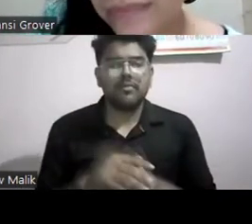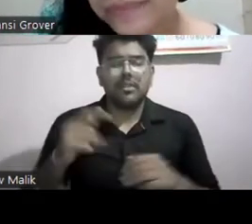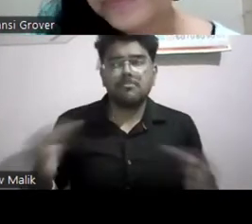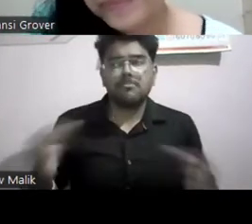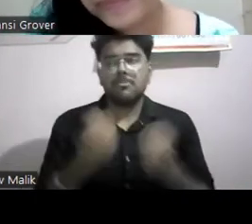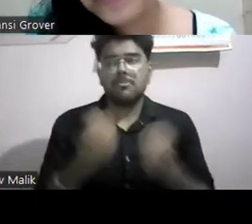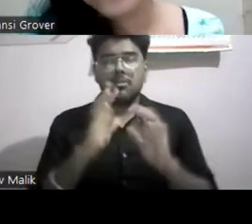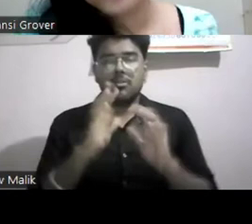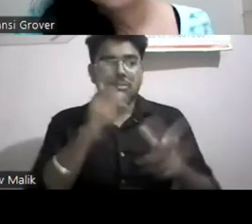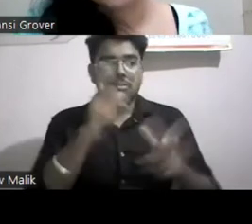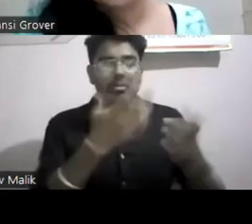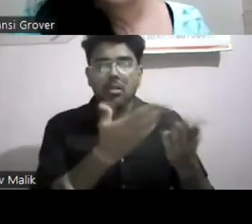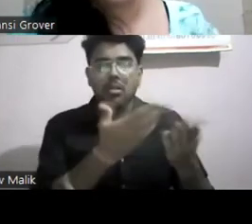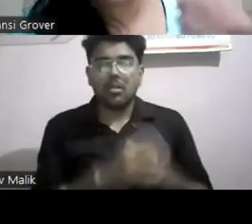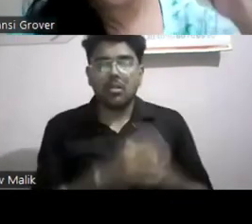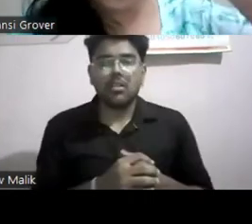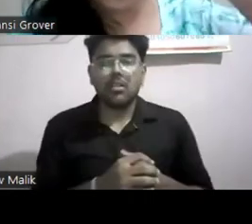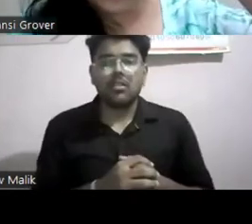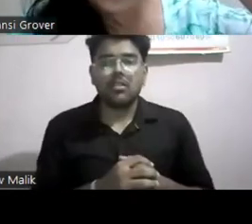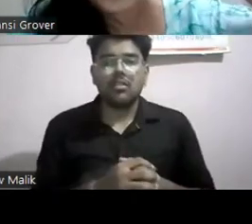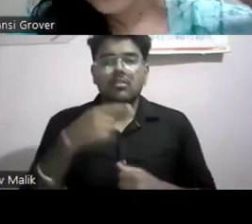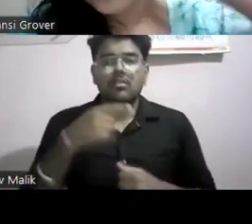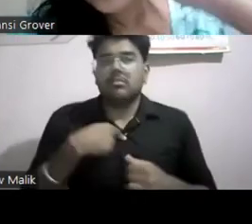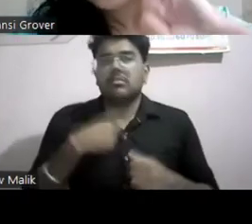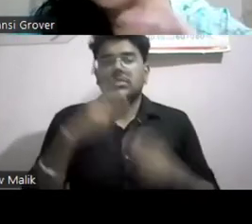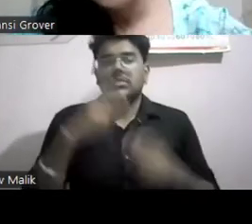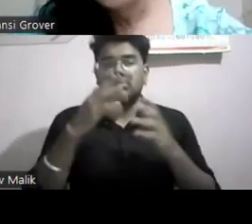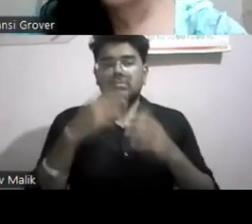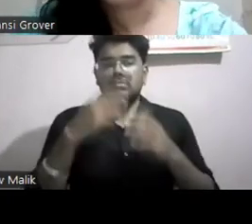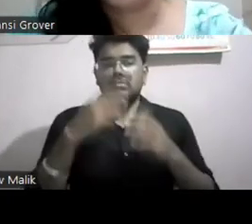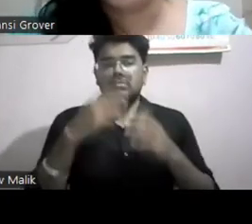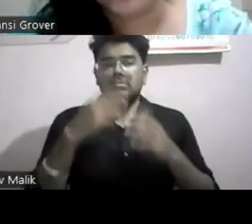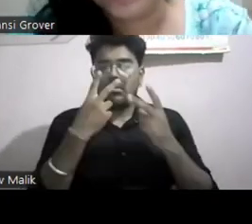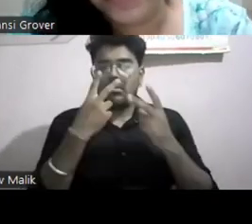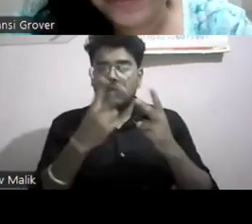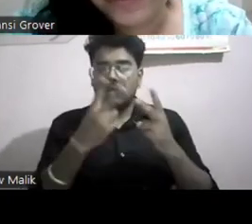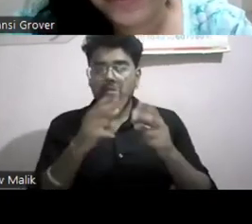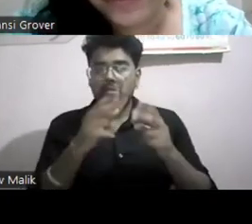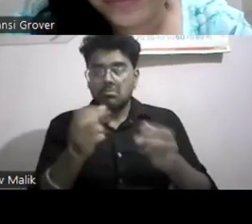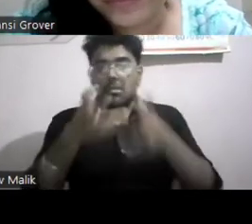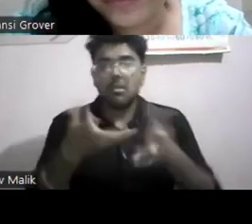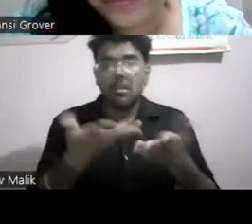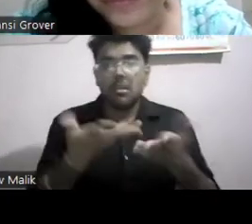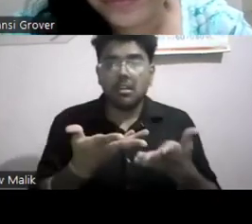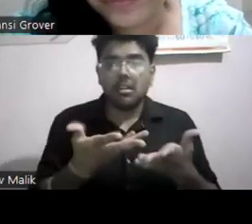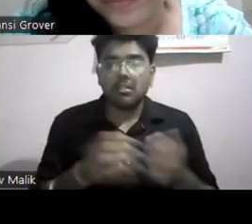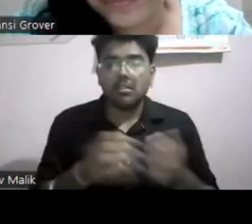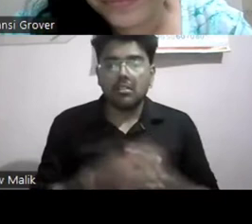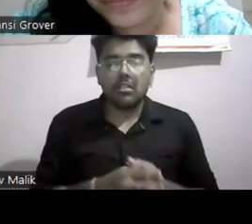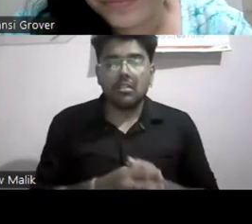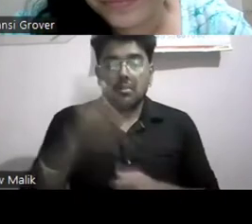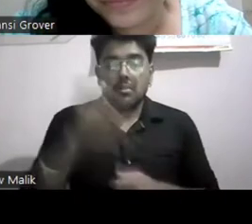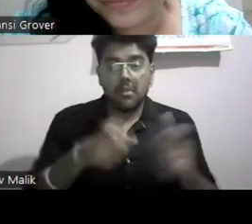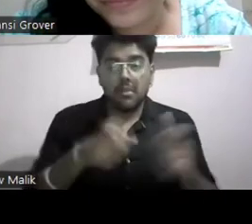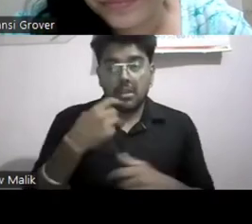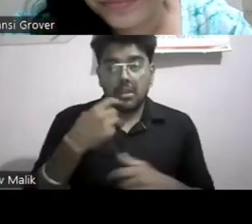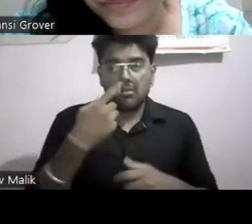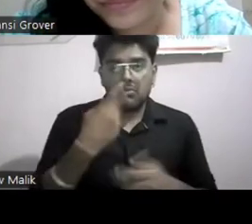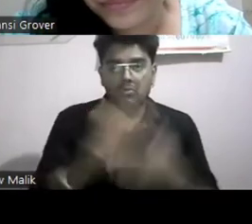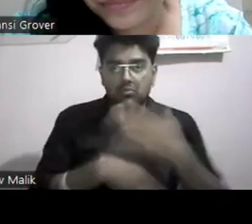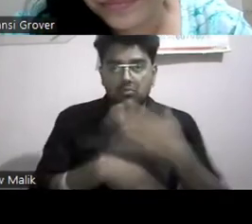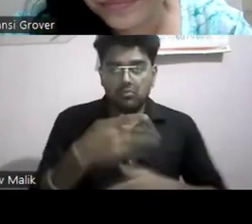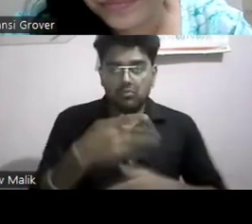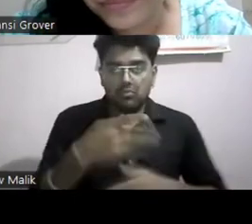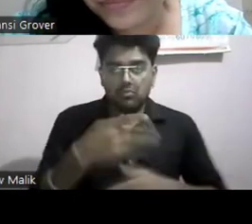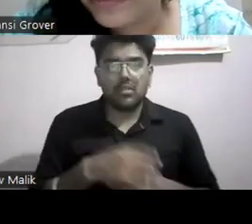think that is what my reaction, because again it was something which was fed to us that you should be, tumhare